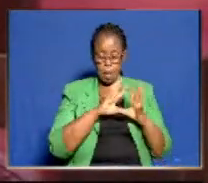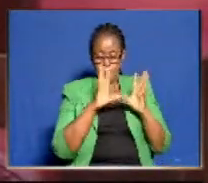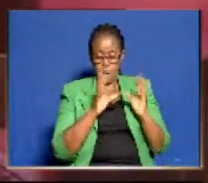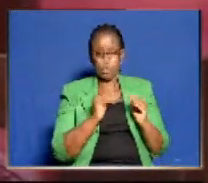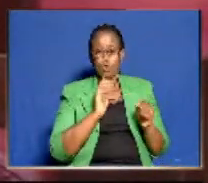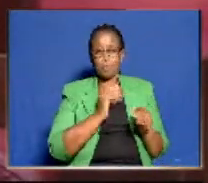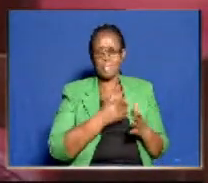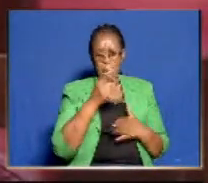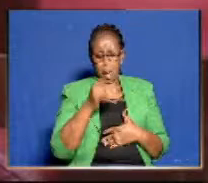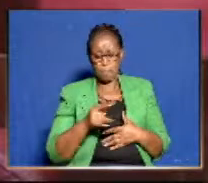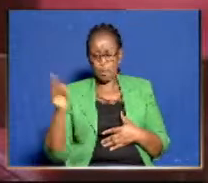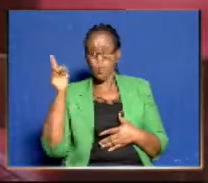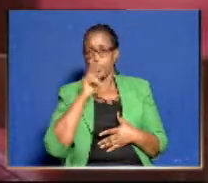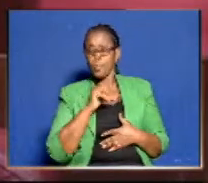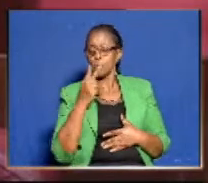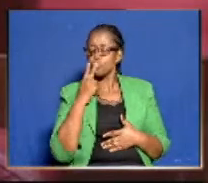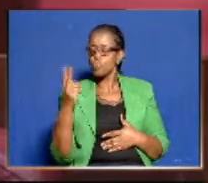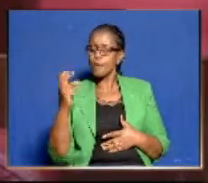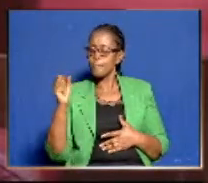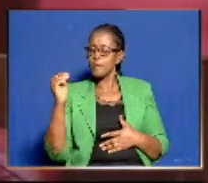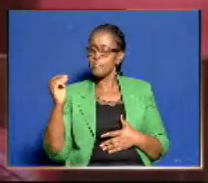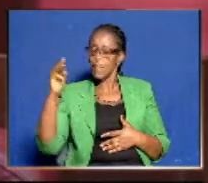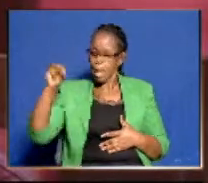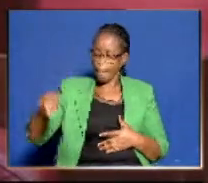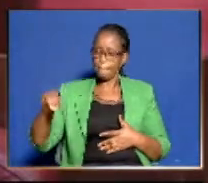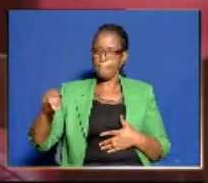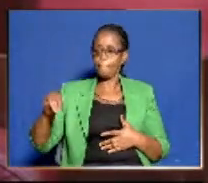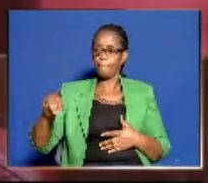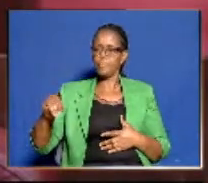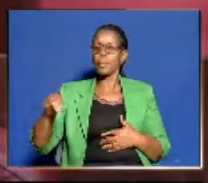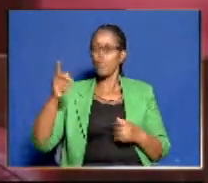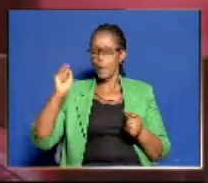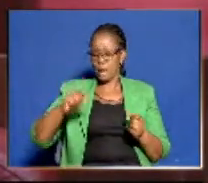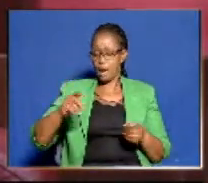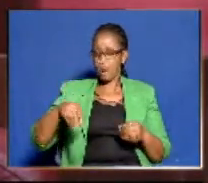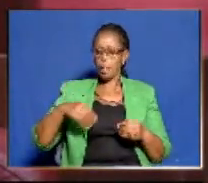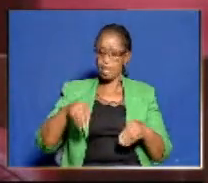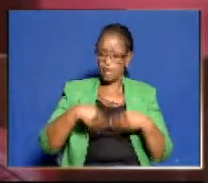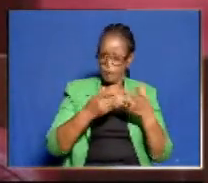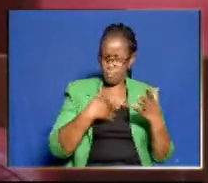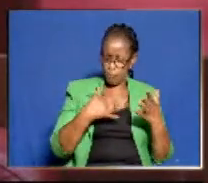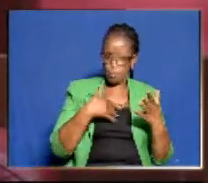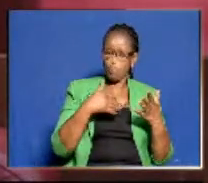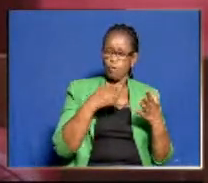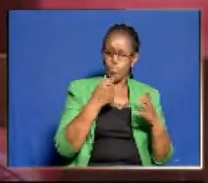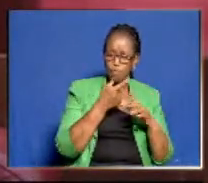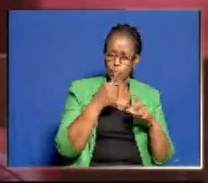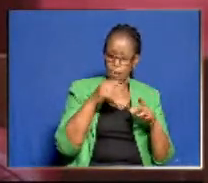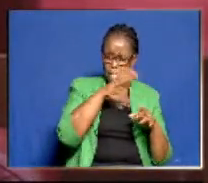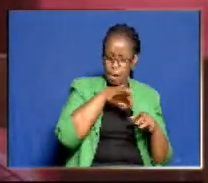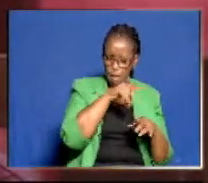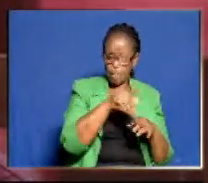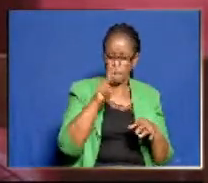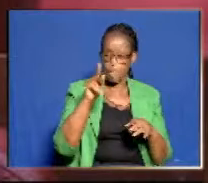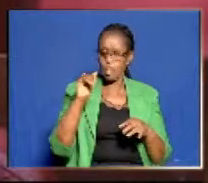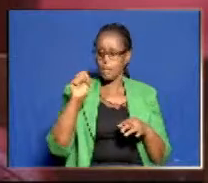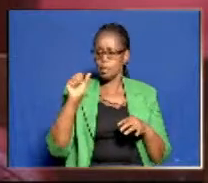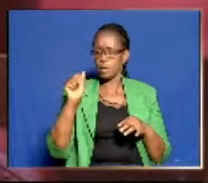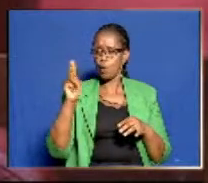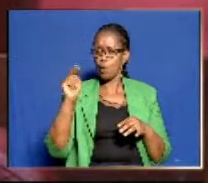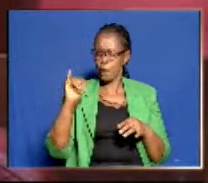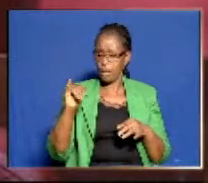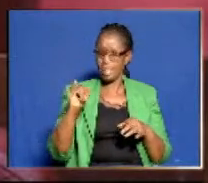250 million. So that we can settle the people in Kisauni, and at the same time pay the teachers, Taita Taveta Teachers